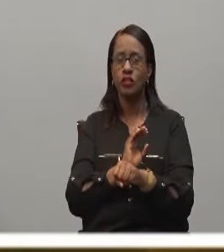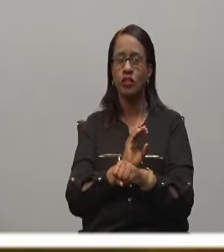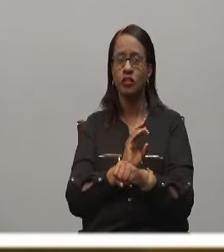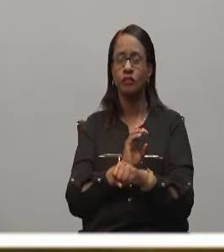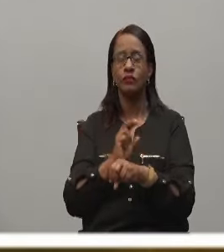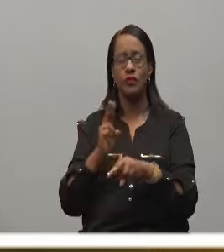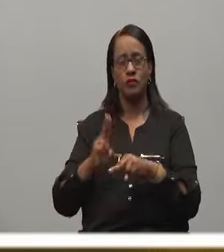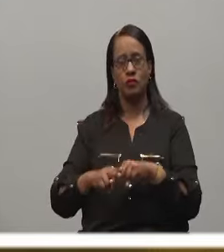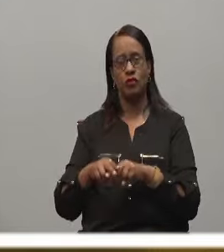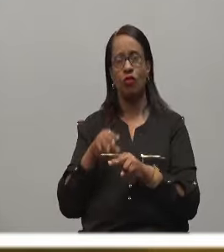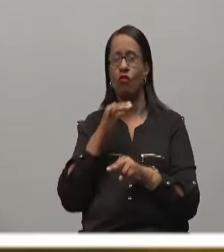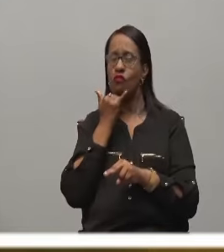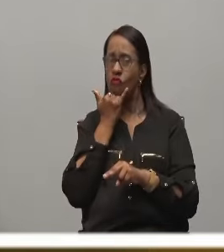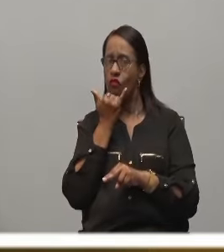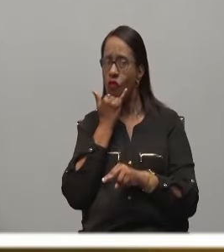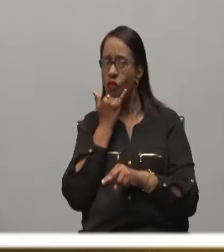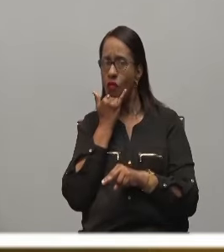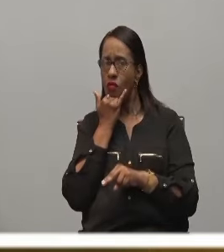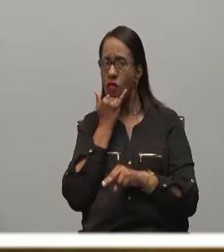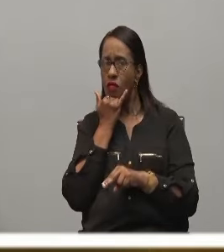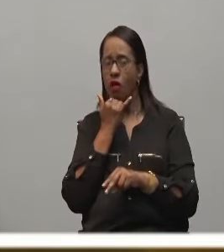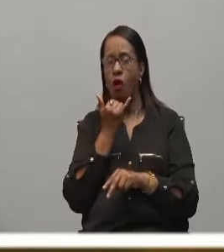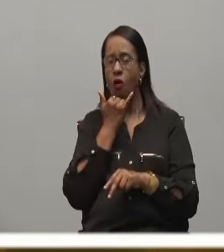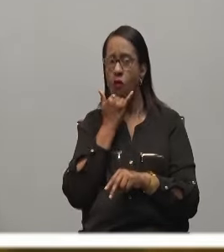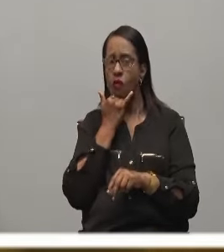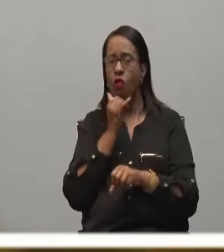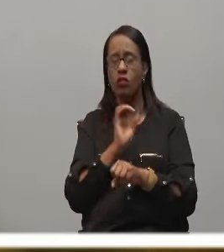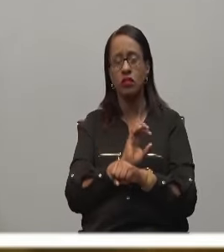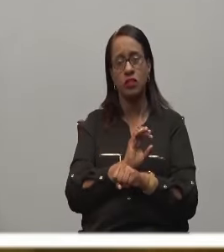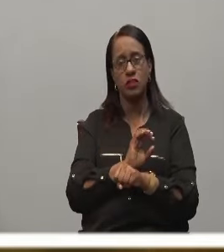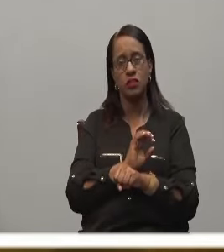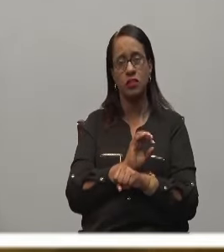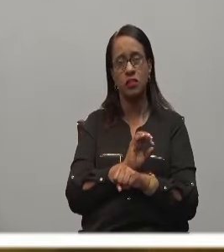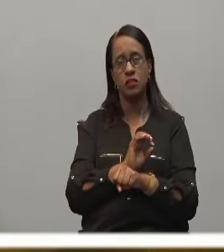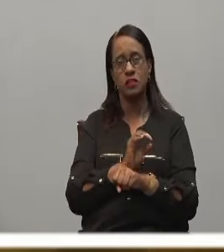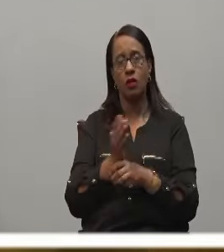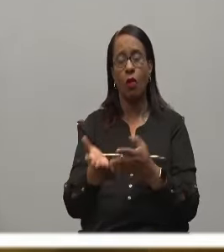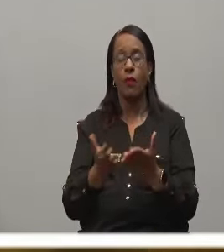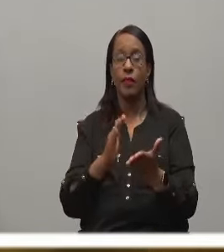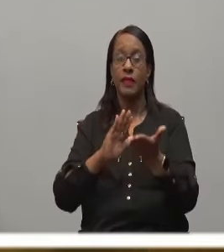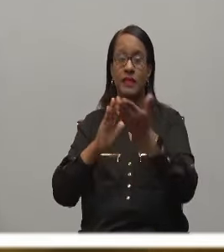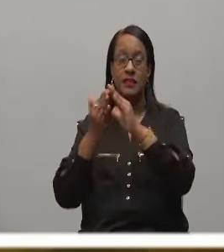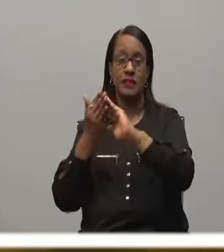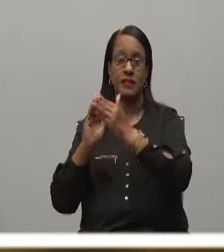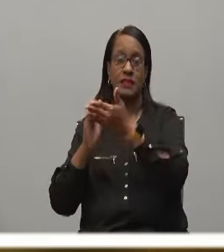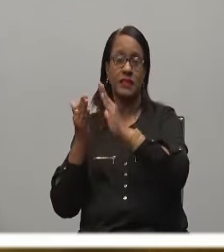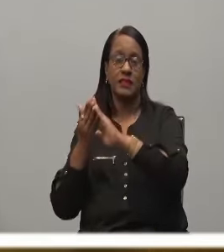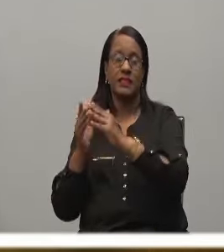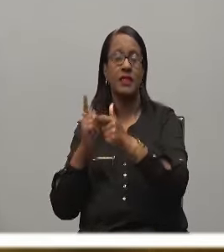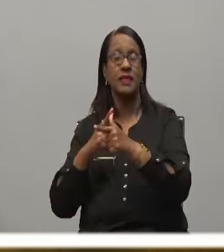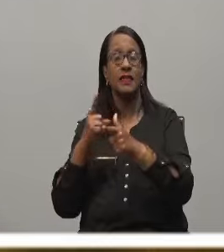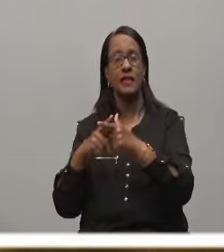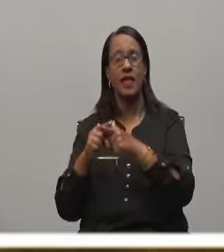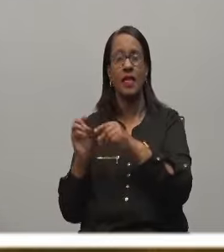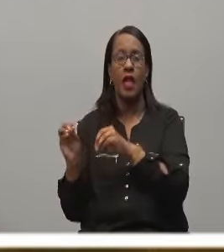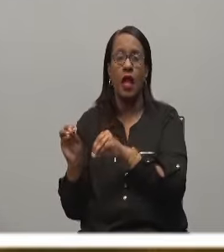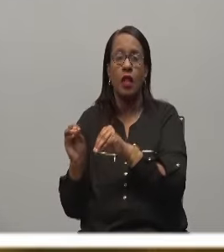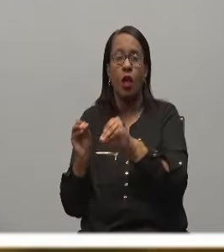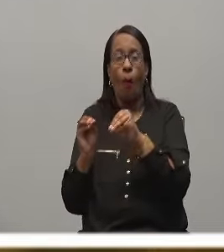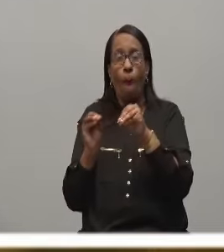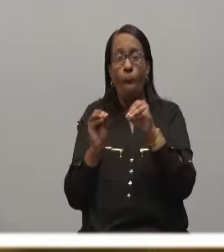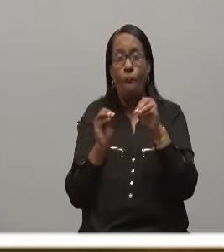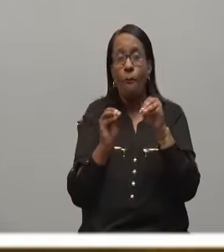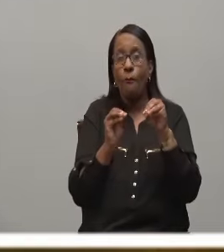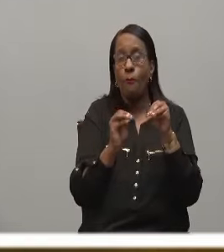might be in the wrong church. I might be in the wrong city. I might even be in the wrong continent. Then you need to move your